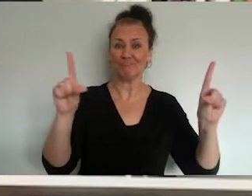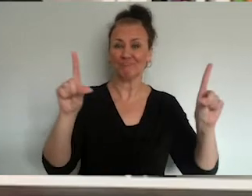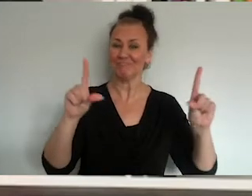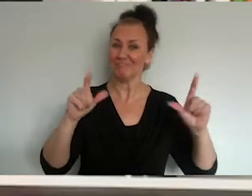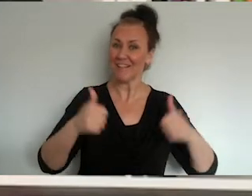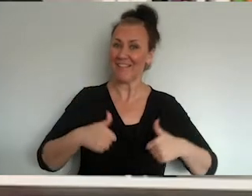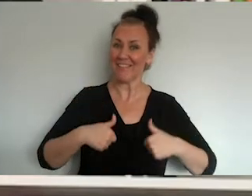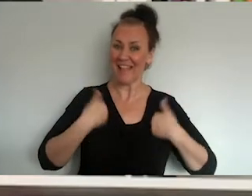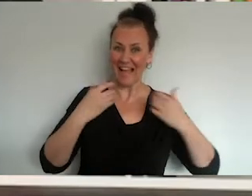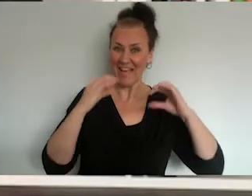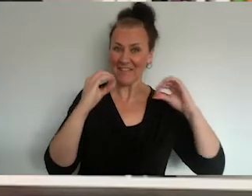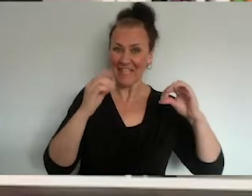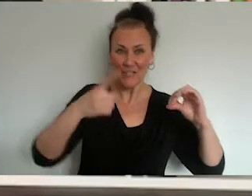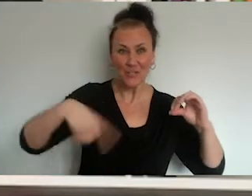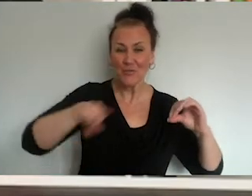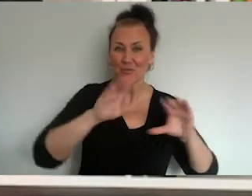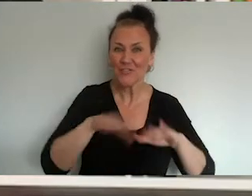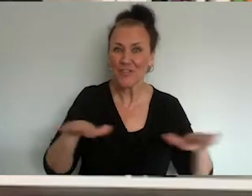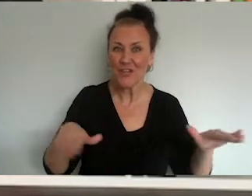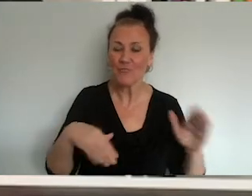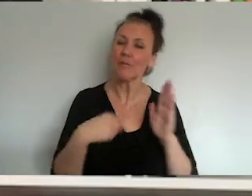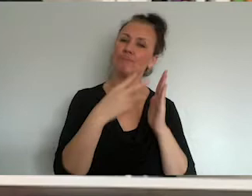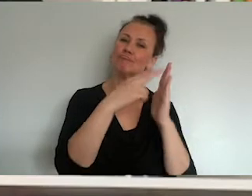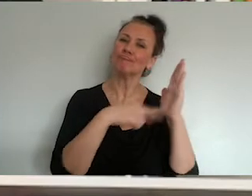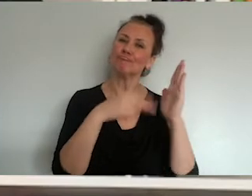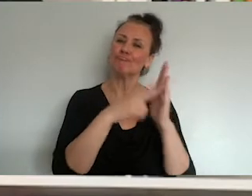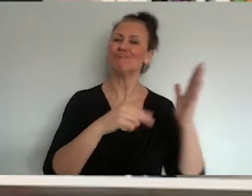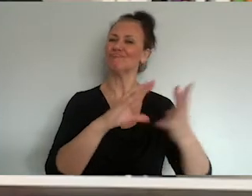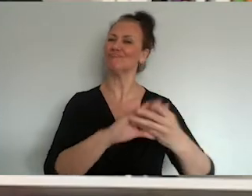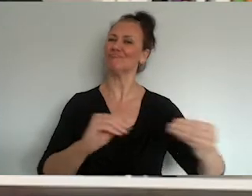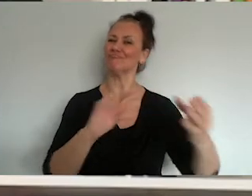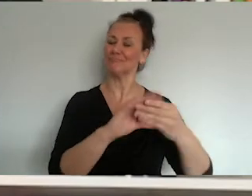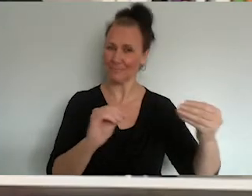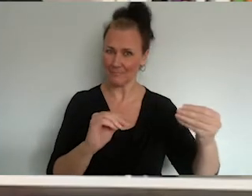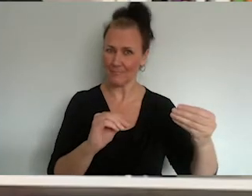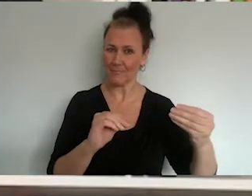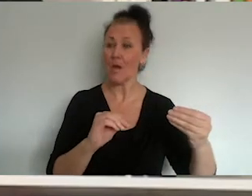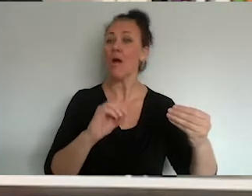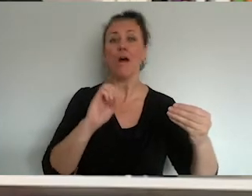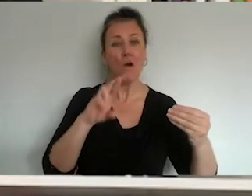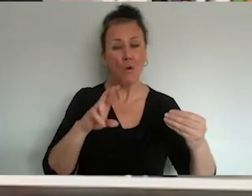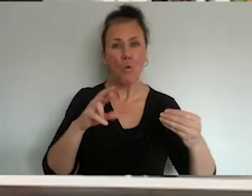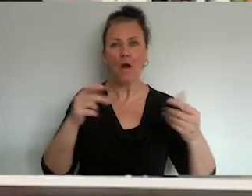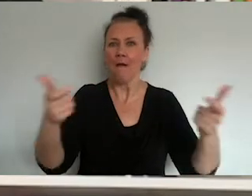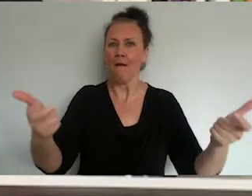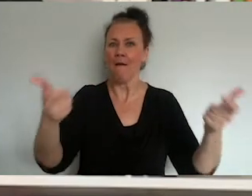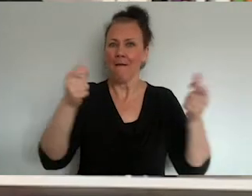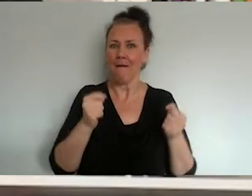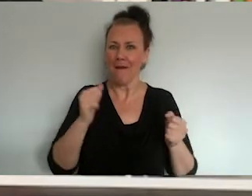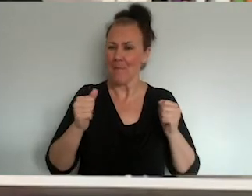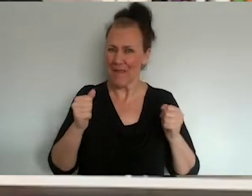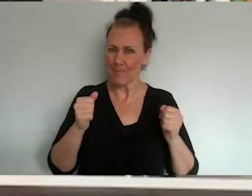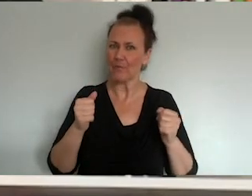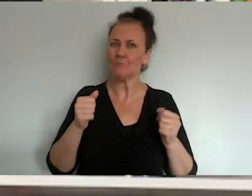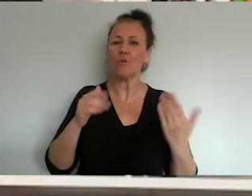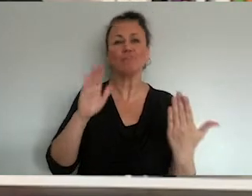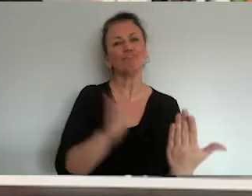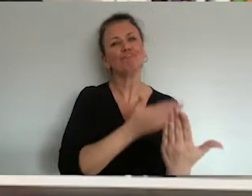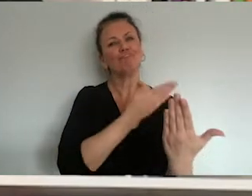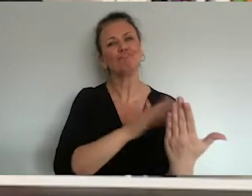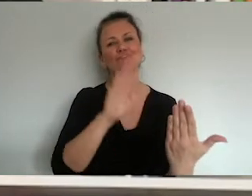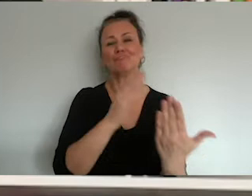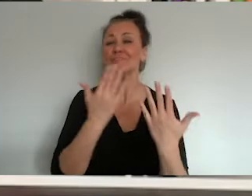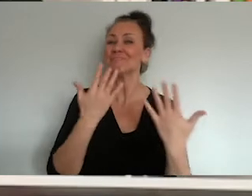weekly readings for young children of our faculty and staff, or brought the TC community together to enjoy live